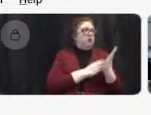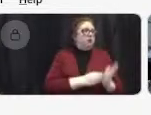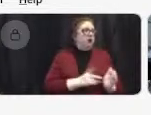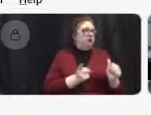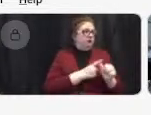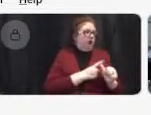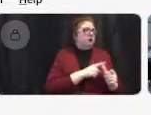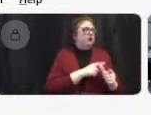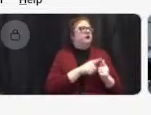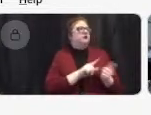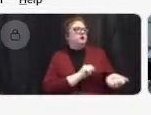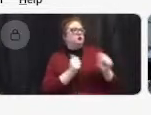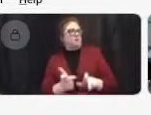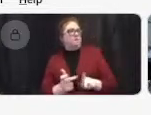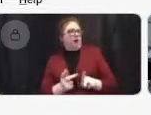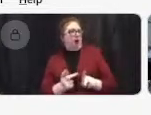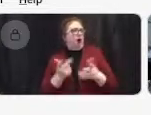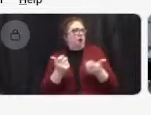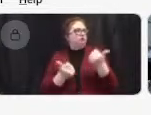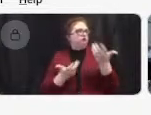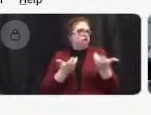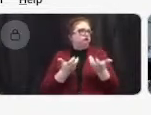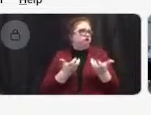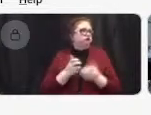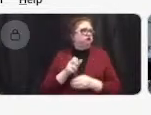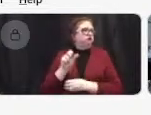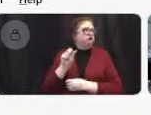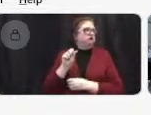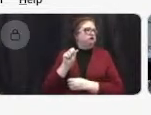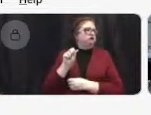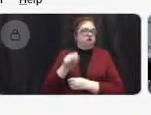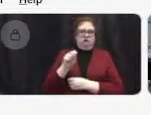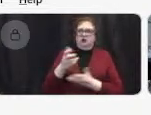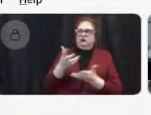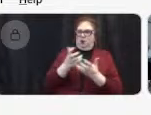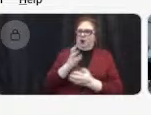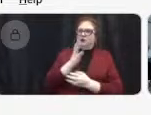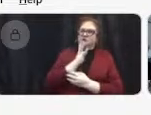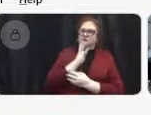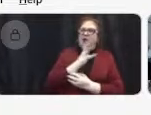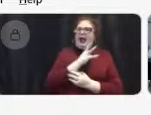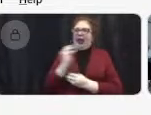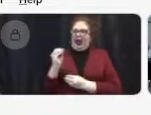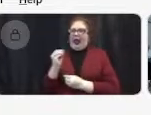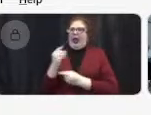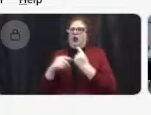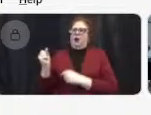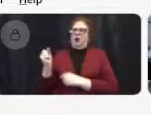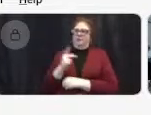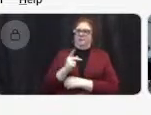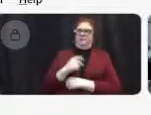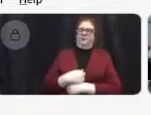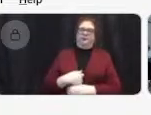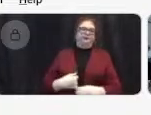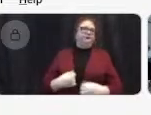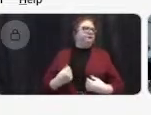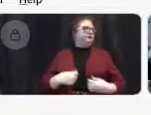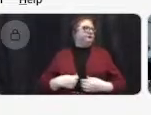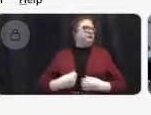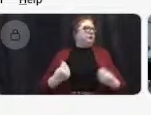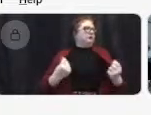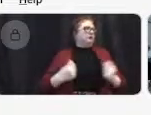and speak. It's your choice. Yes, I'd like to speak and I could come back. So you would like for